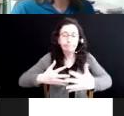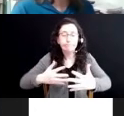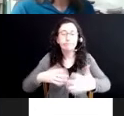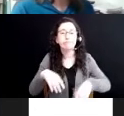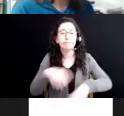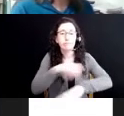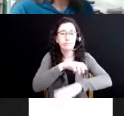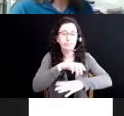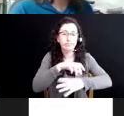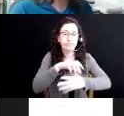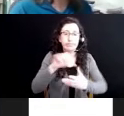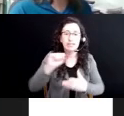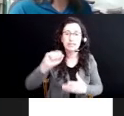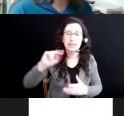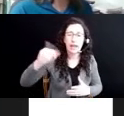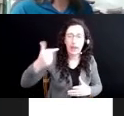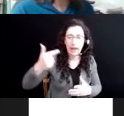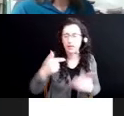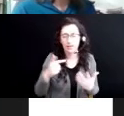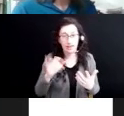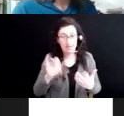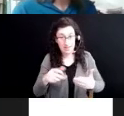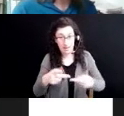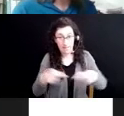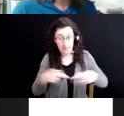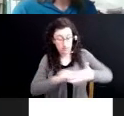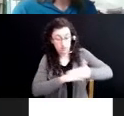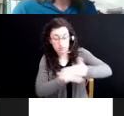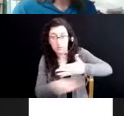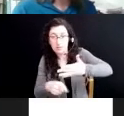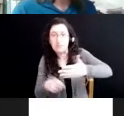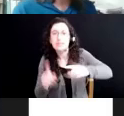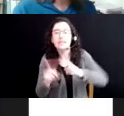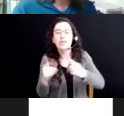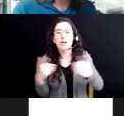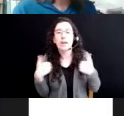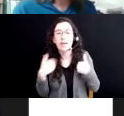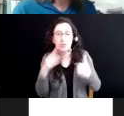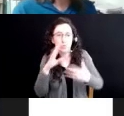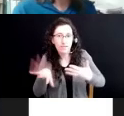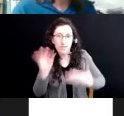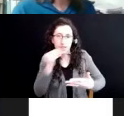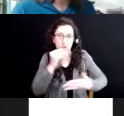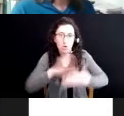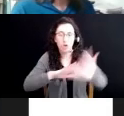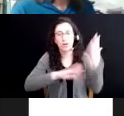logs. Those are places where a lot of wildlife will find their food also,